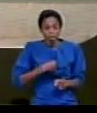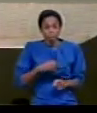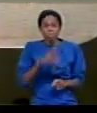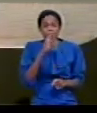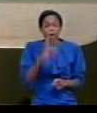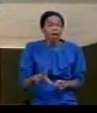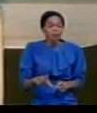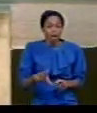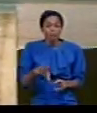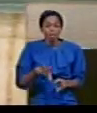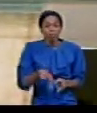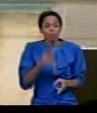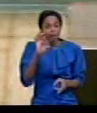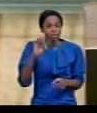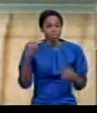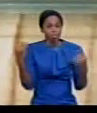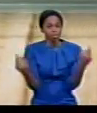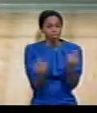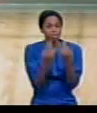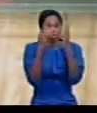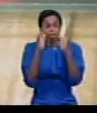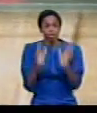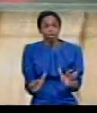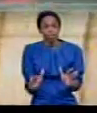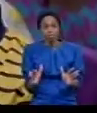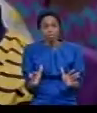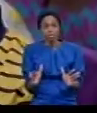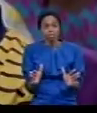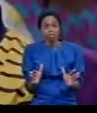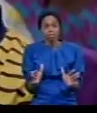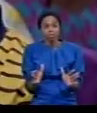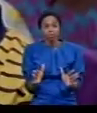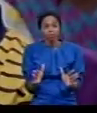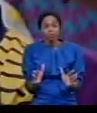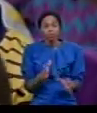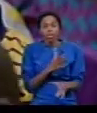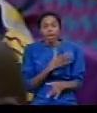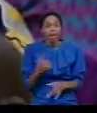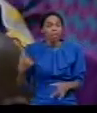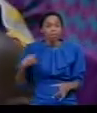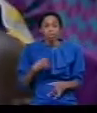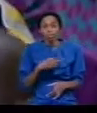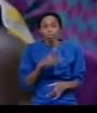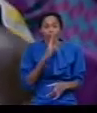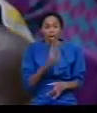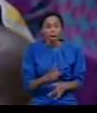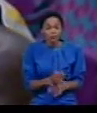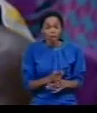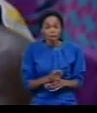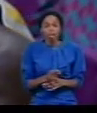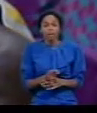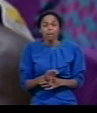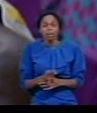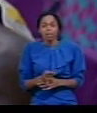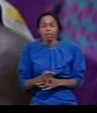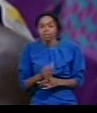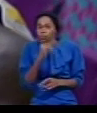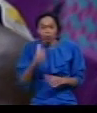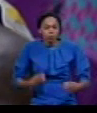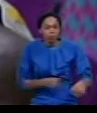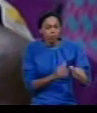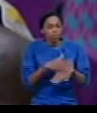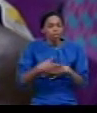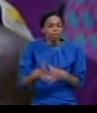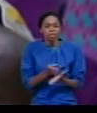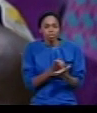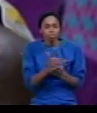sinners, hypocrites, pretenders, and we are not following after the truth. The truth of the